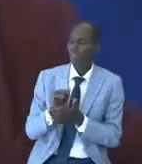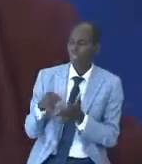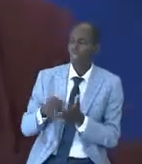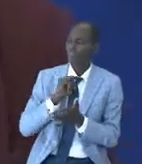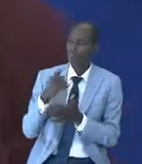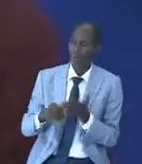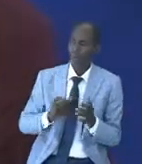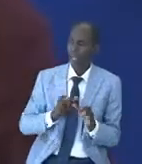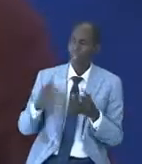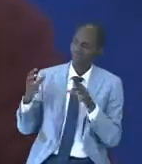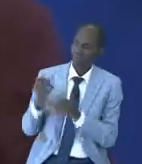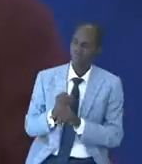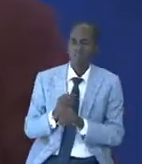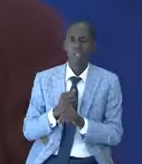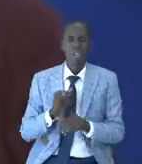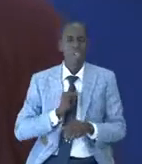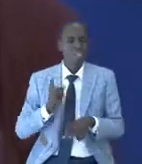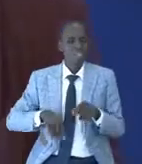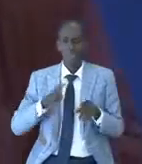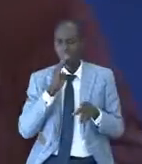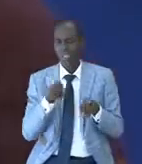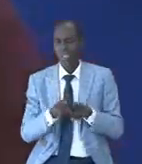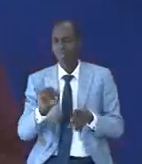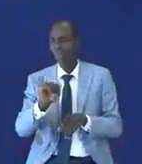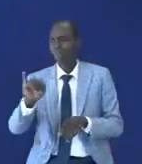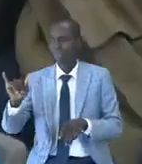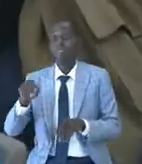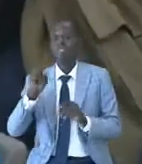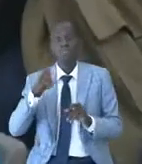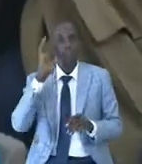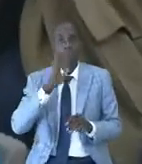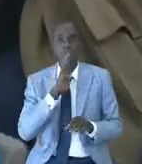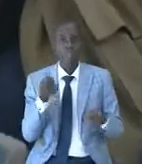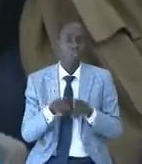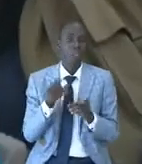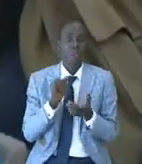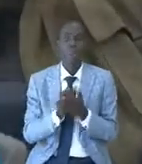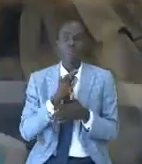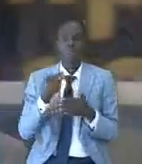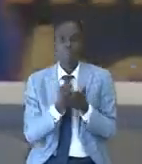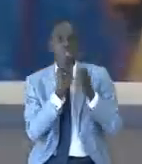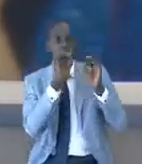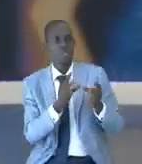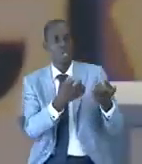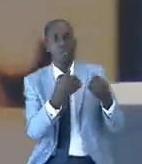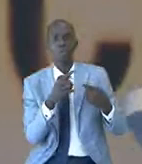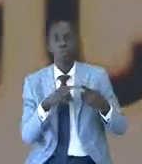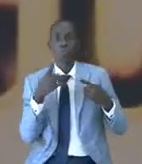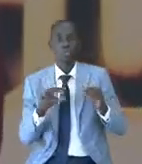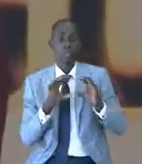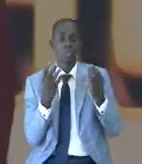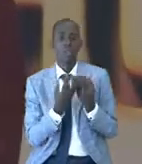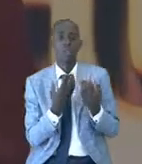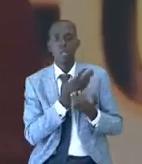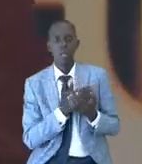feed. I can never be like that. Yes, you will be like that. All these teachers, that teacher comes to the class, and when he takes